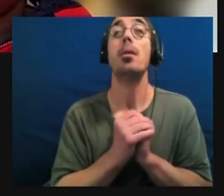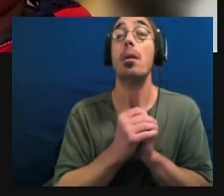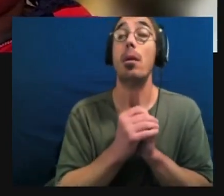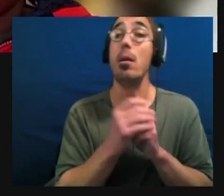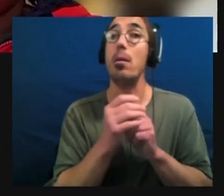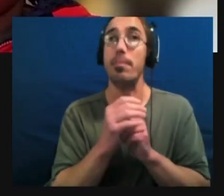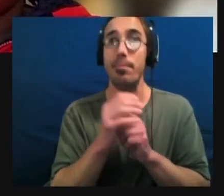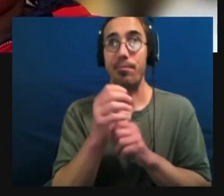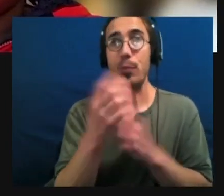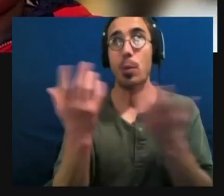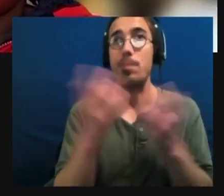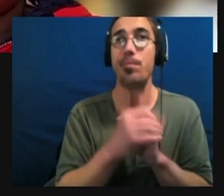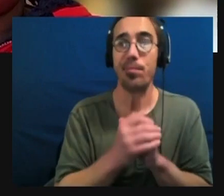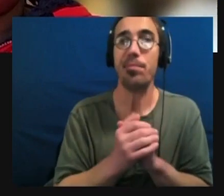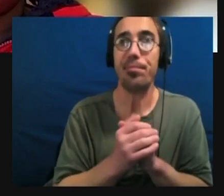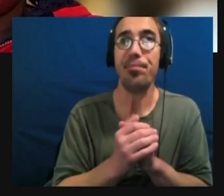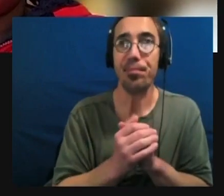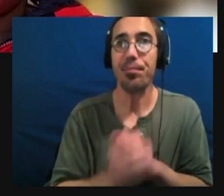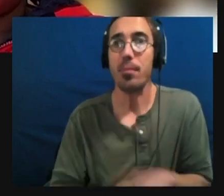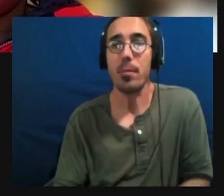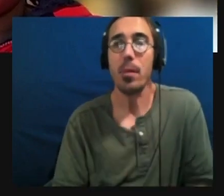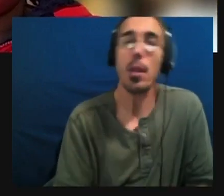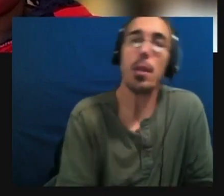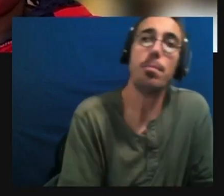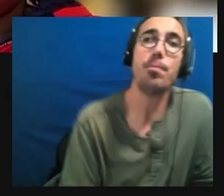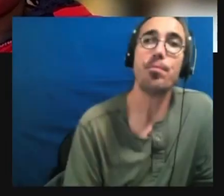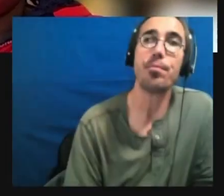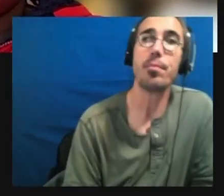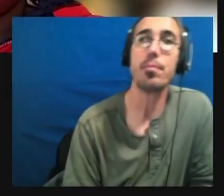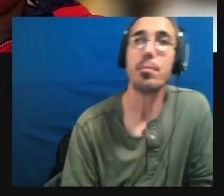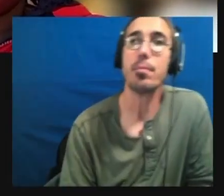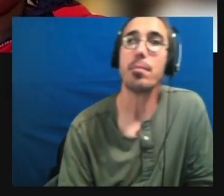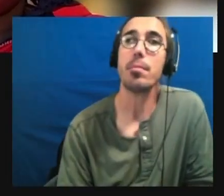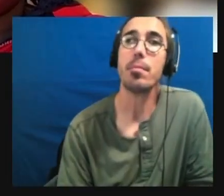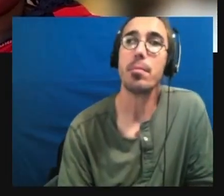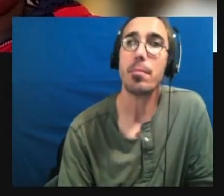yes, so that's okay.